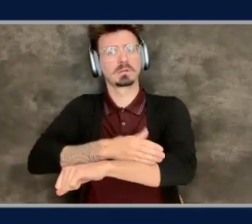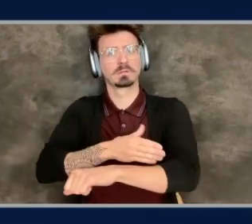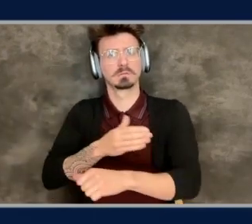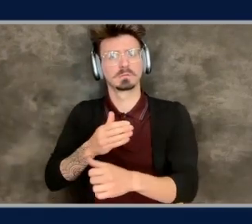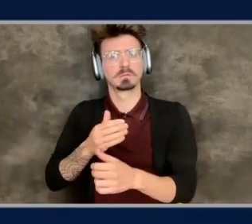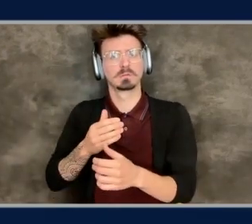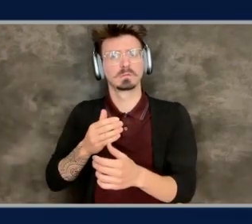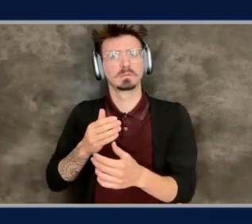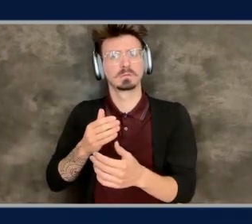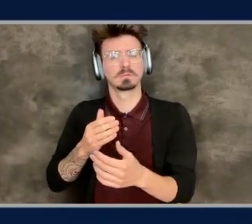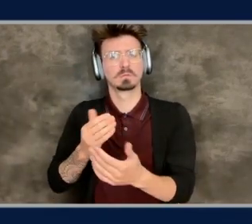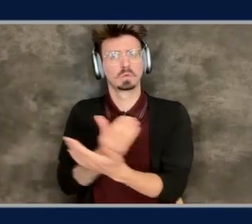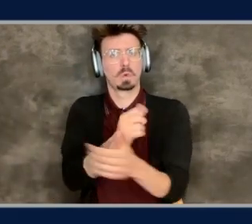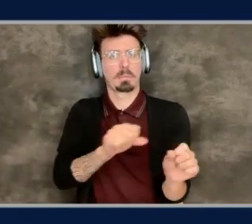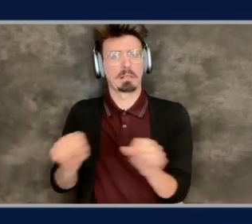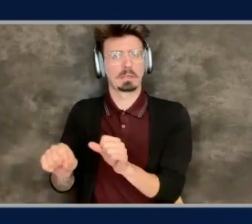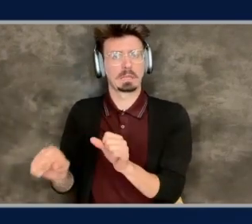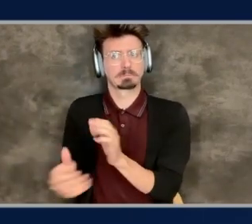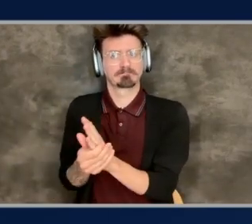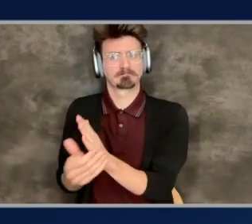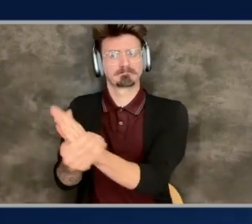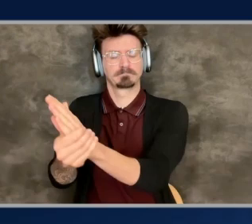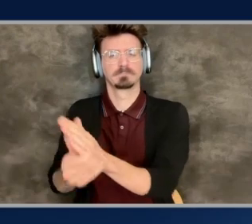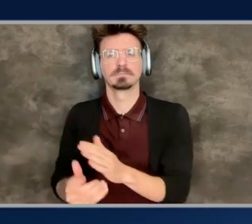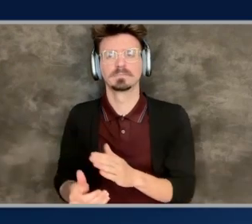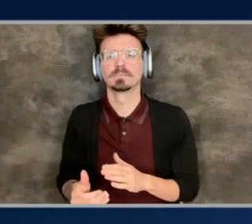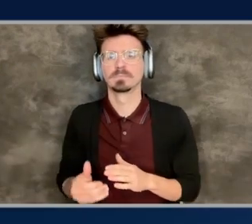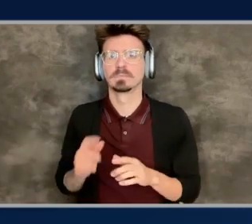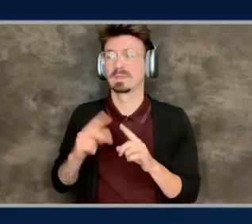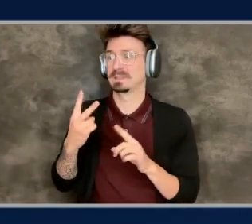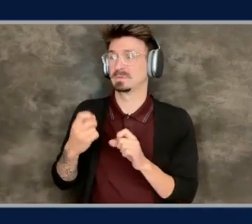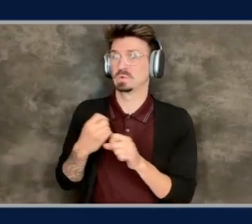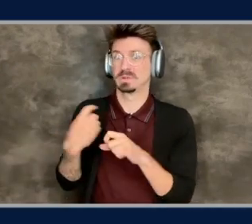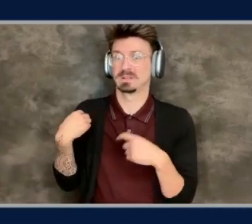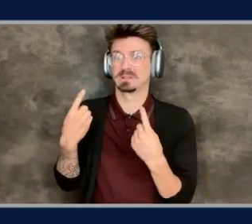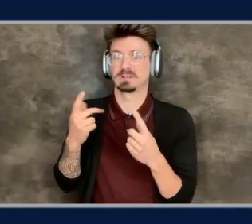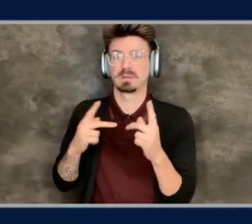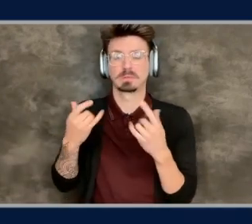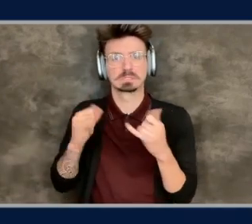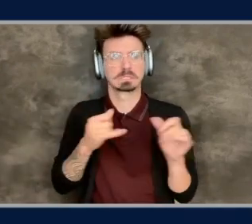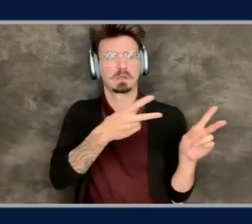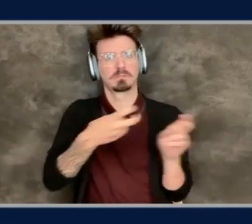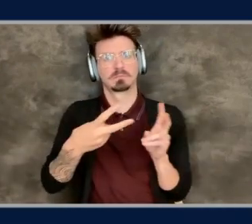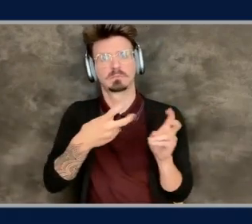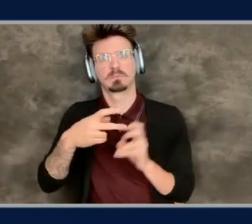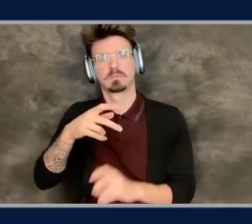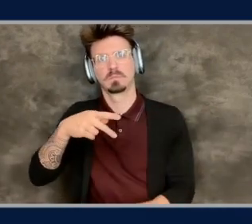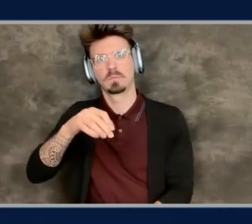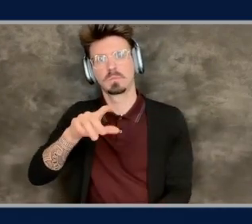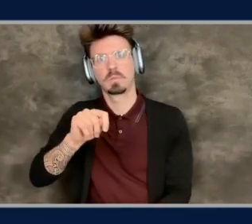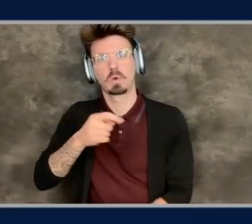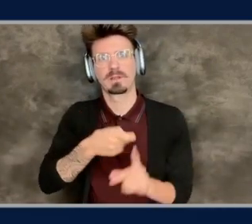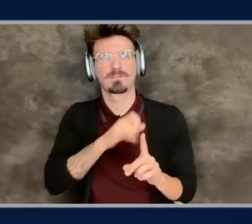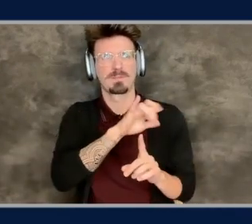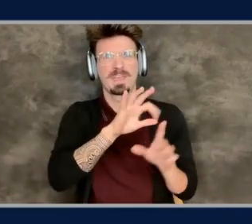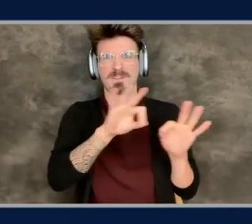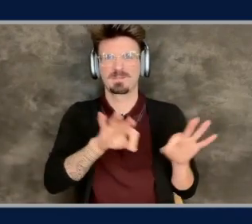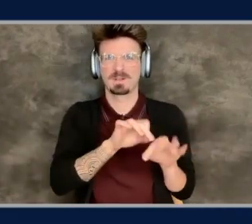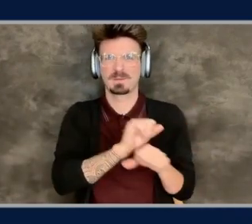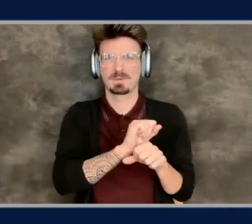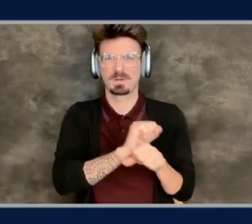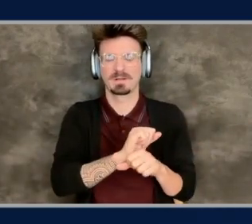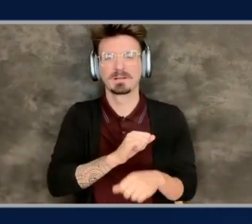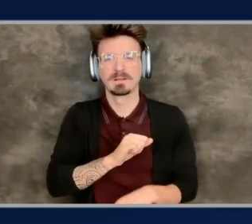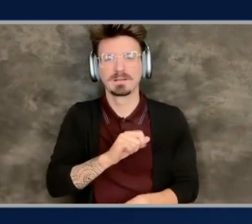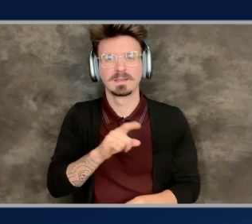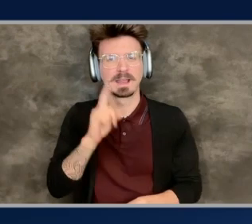But that's almost 10 years now, too, that people are still porting off of .NET framework. That's right. And I think it speaks to what you're going to talk to us about.